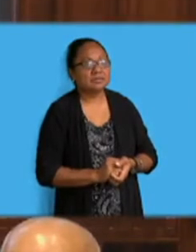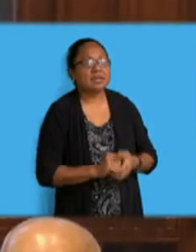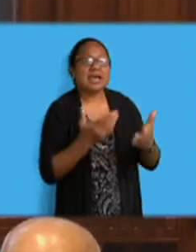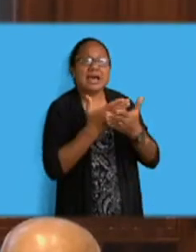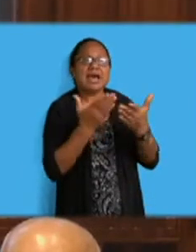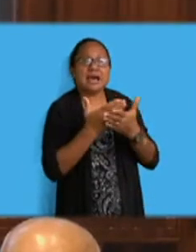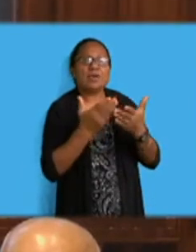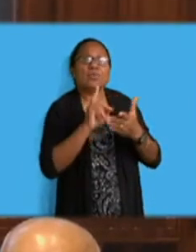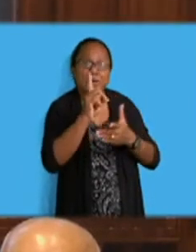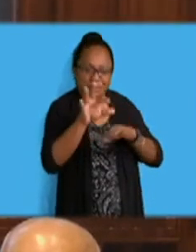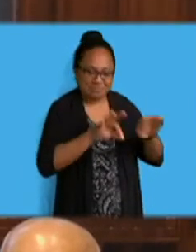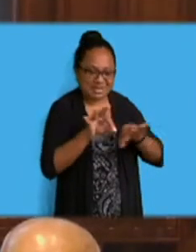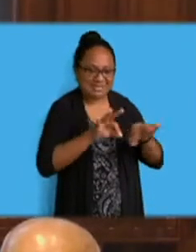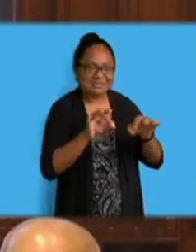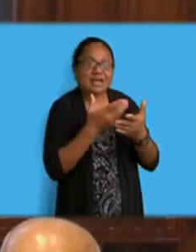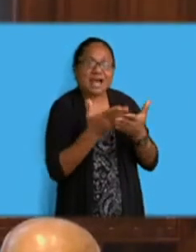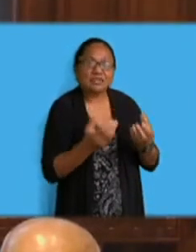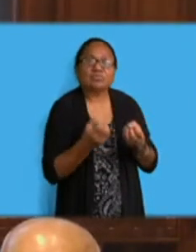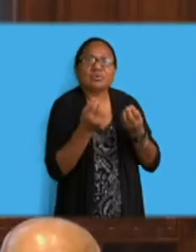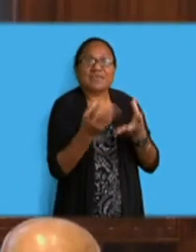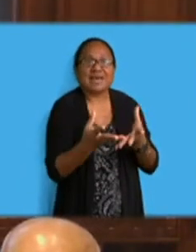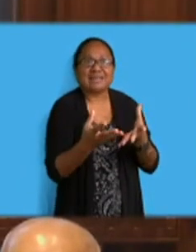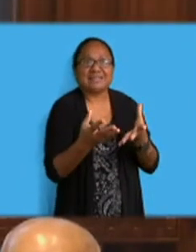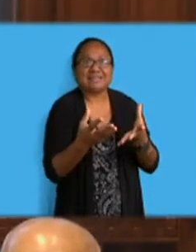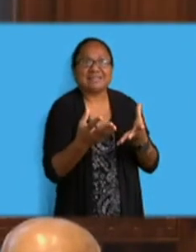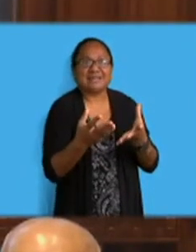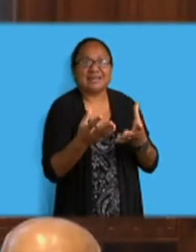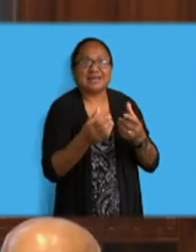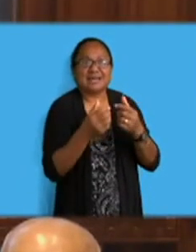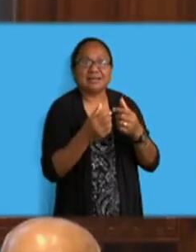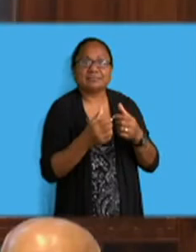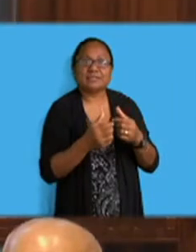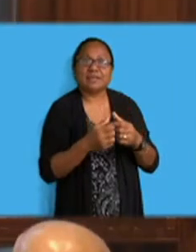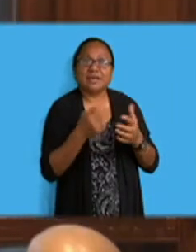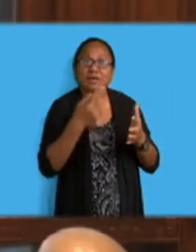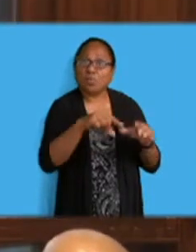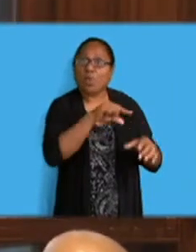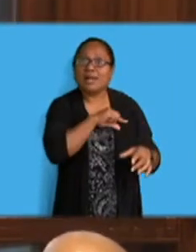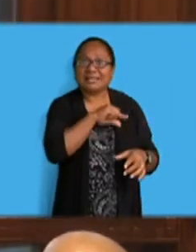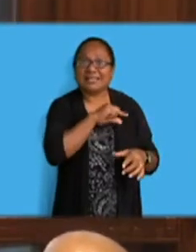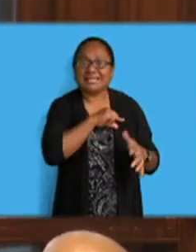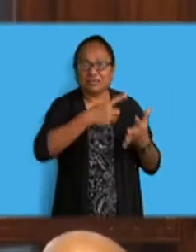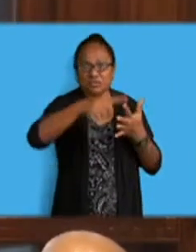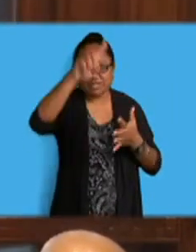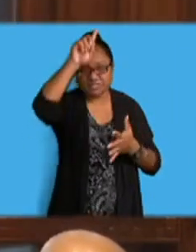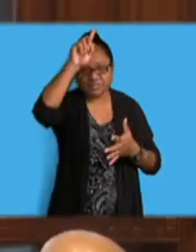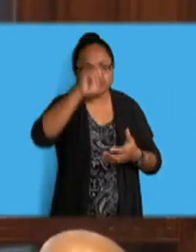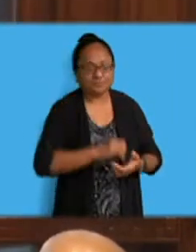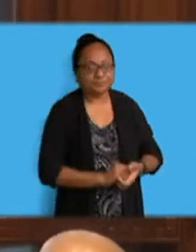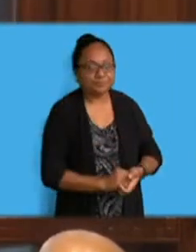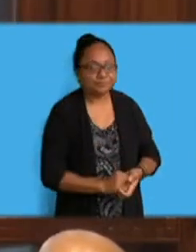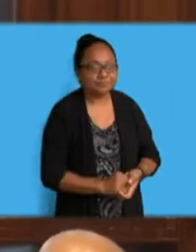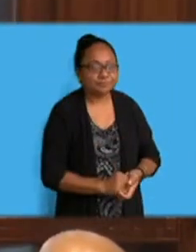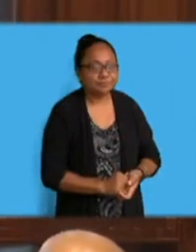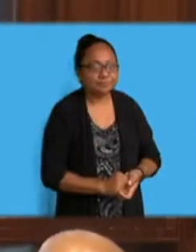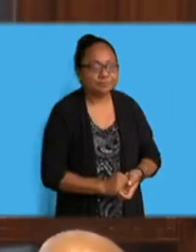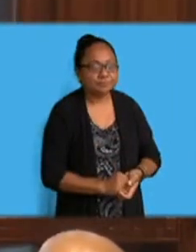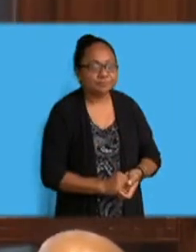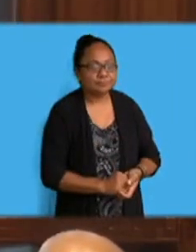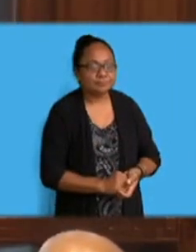quality education, included them or mainstreamed them into our education journey.